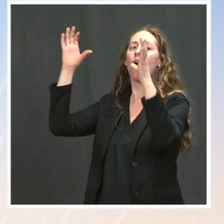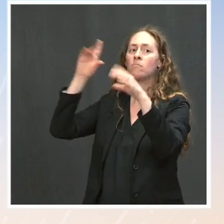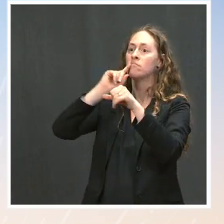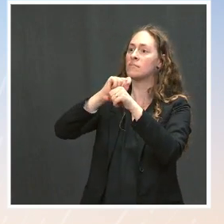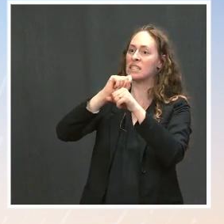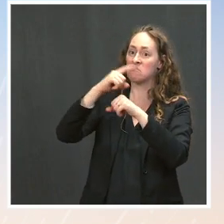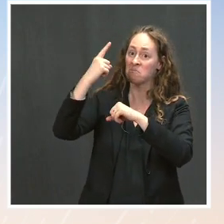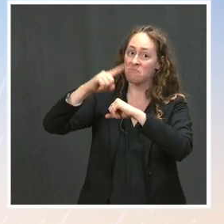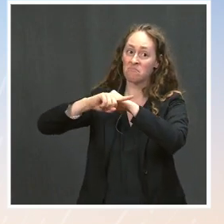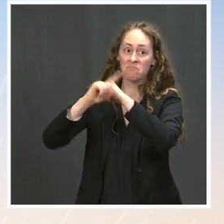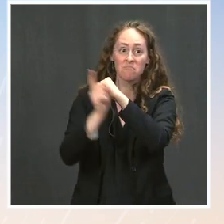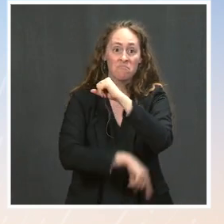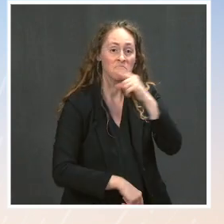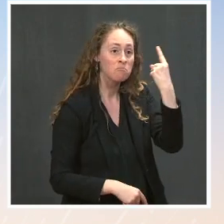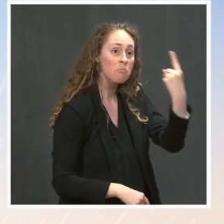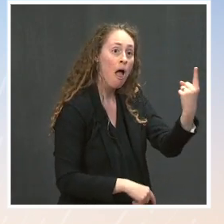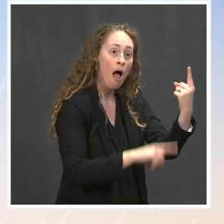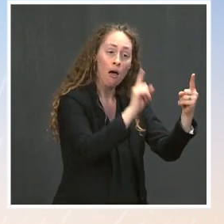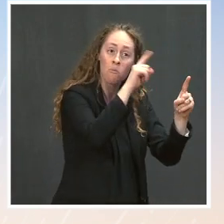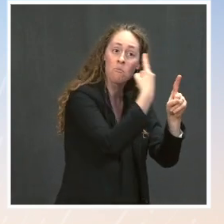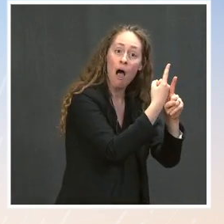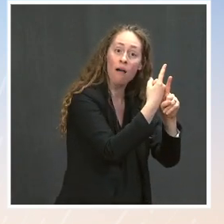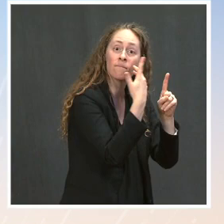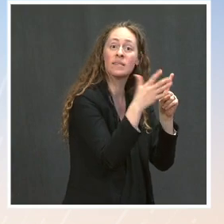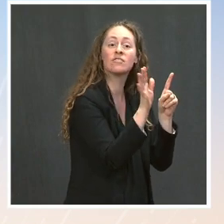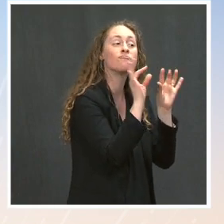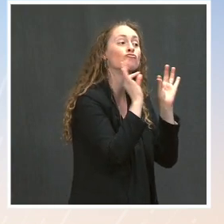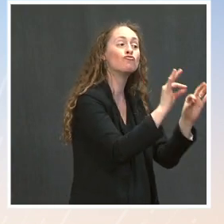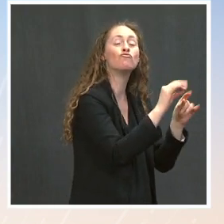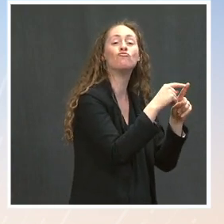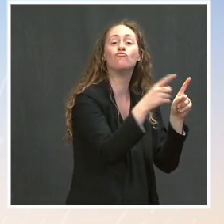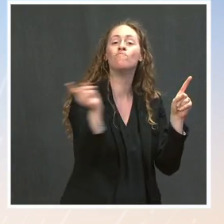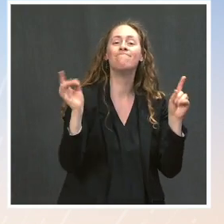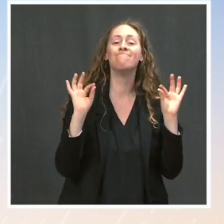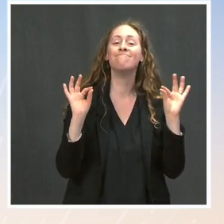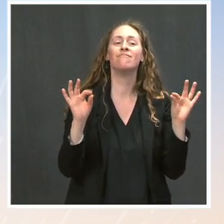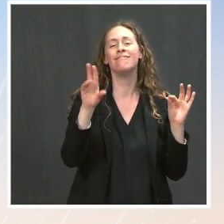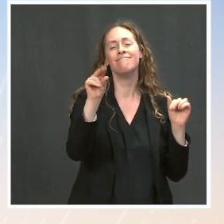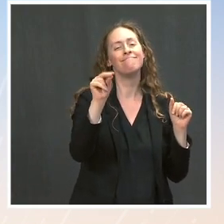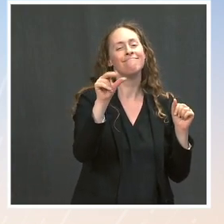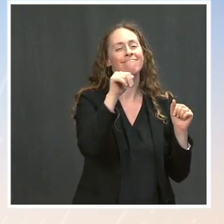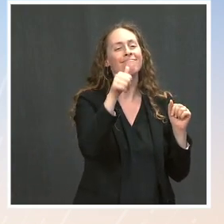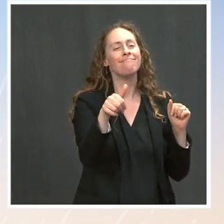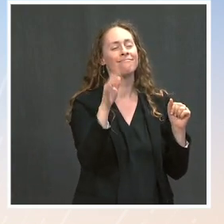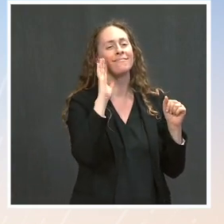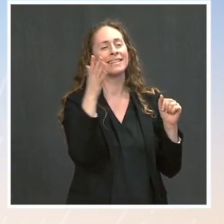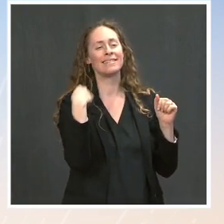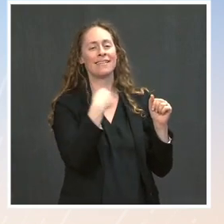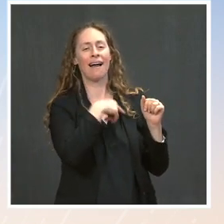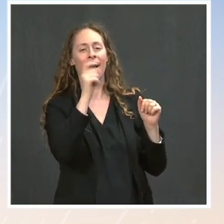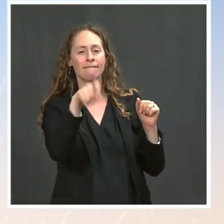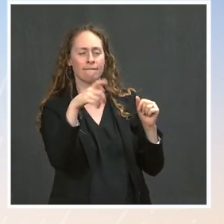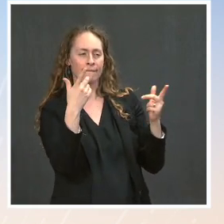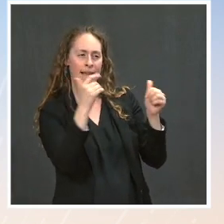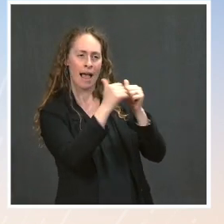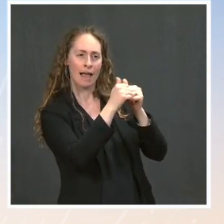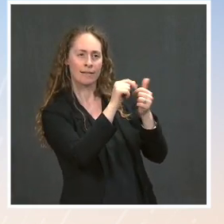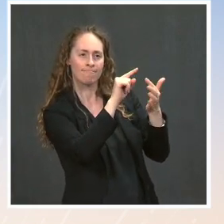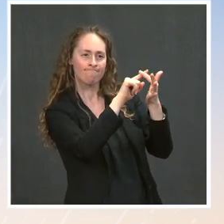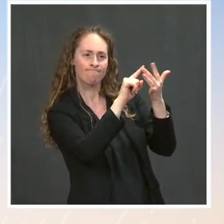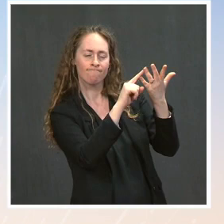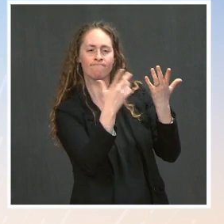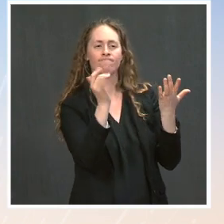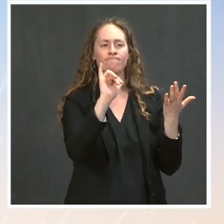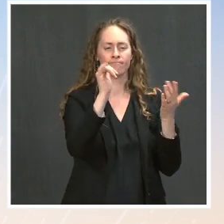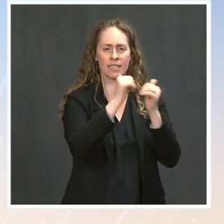would change the behavior of the Russian government, just like we wouldn't see sanctions as the one silver bullet that would change behavior in